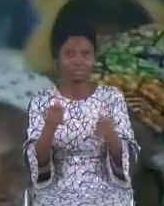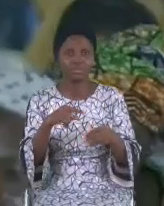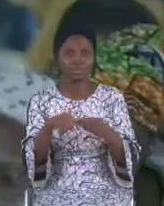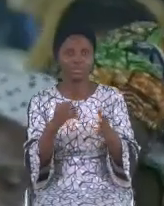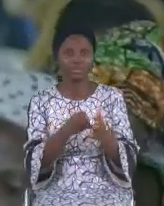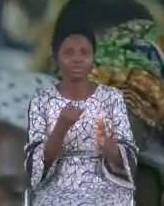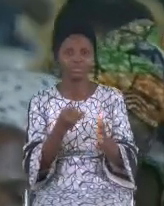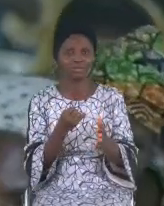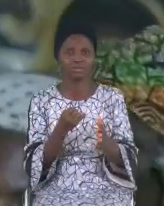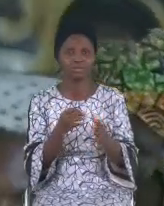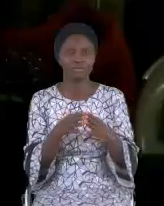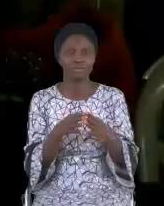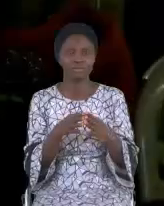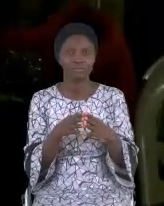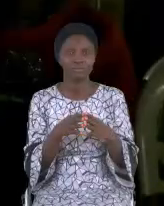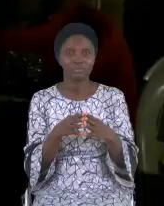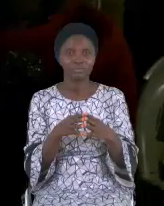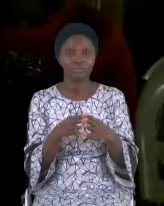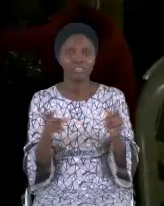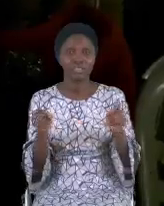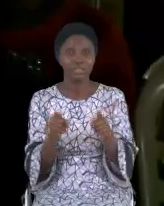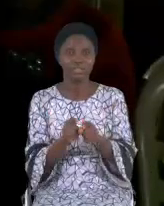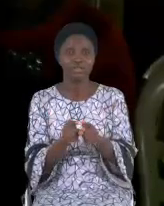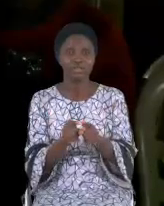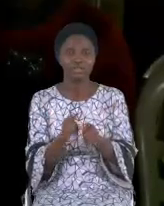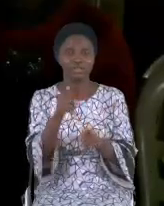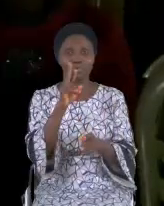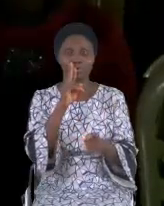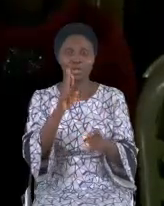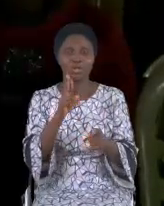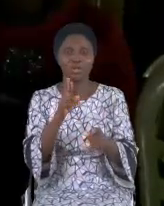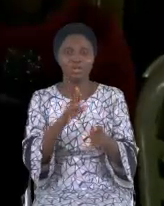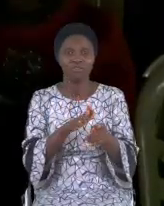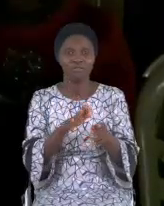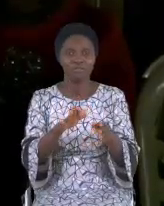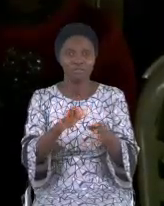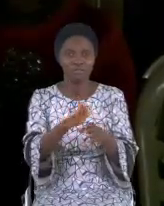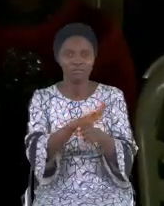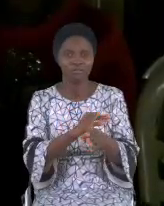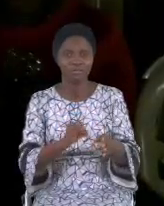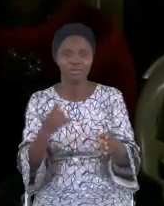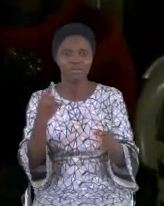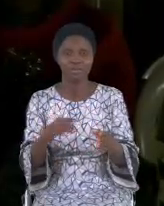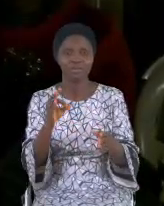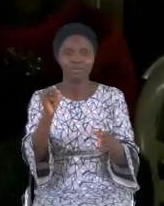As you are filling the forms, check through to make sure that correct information is